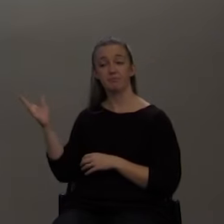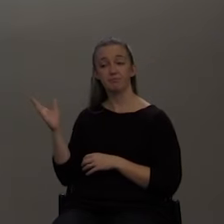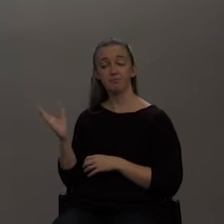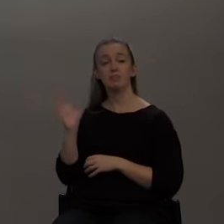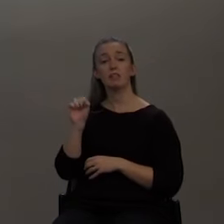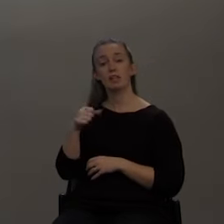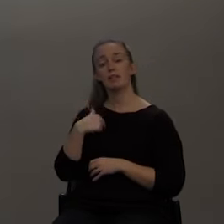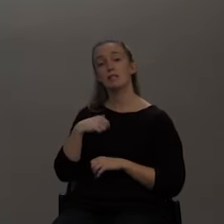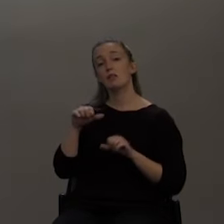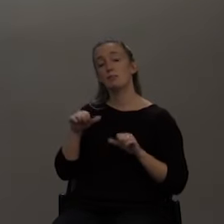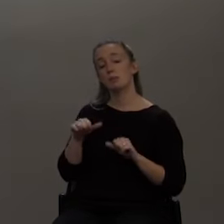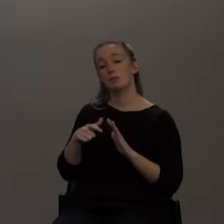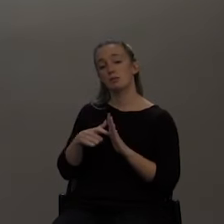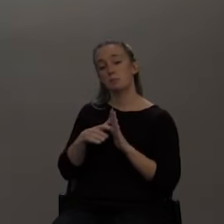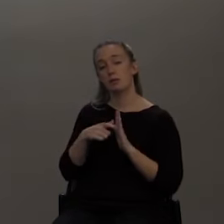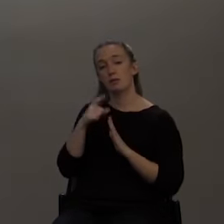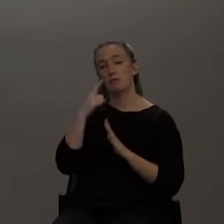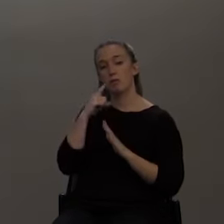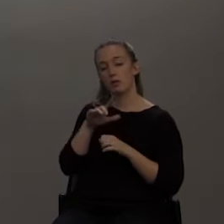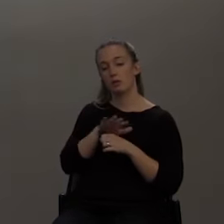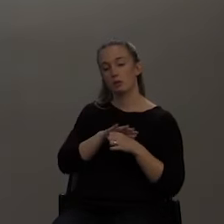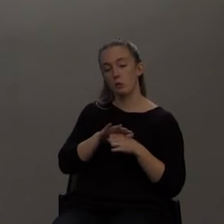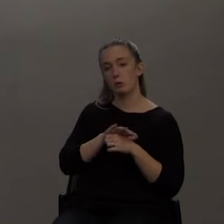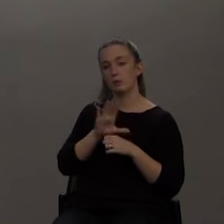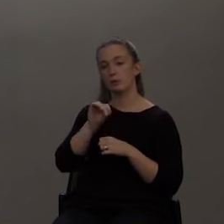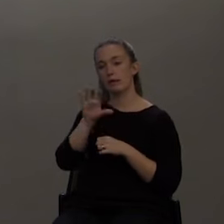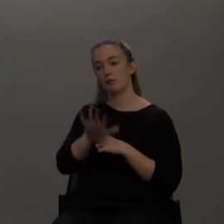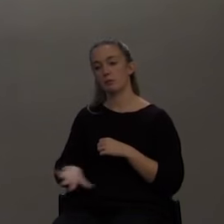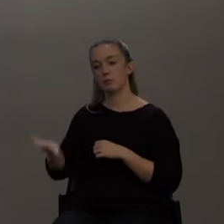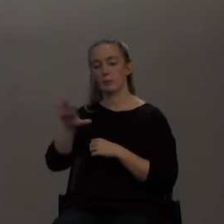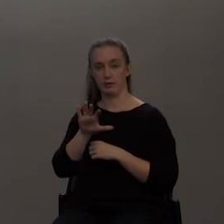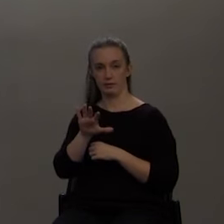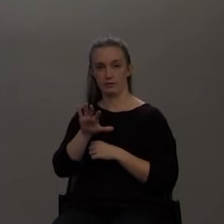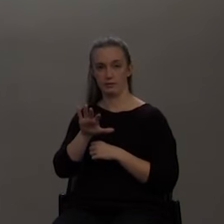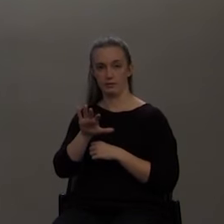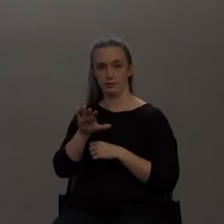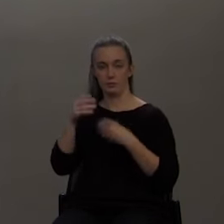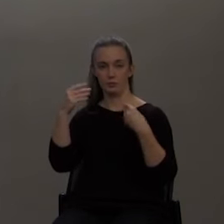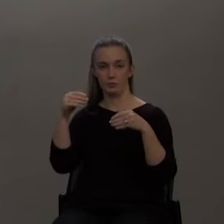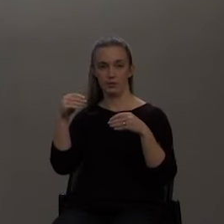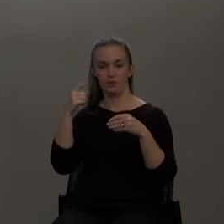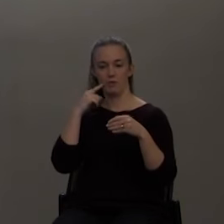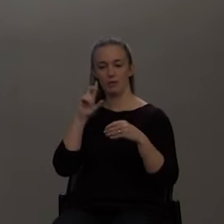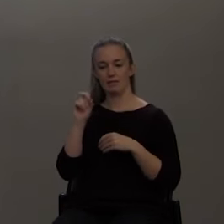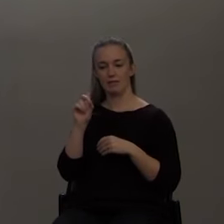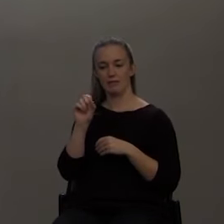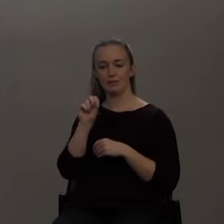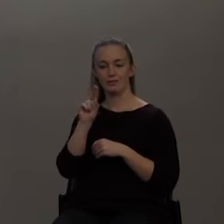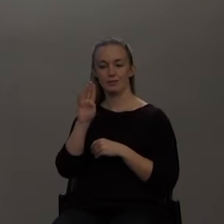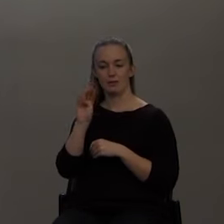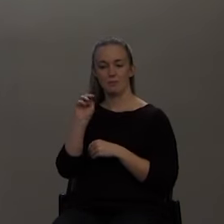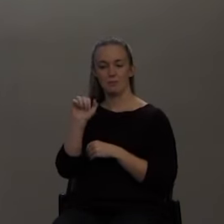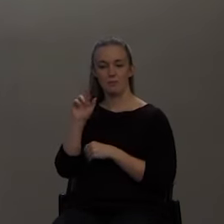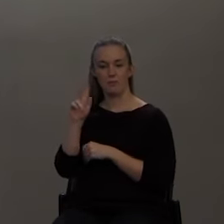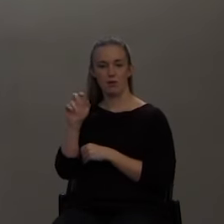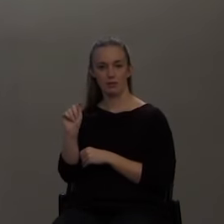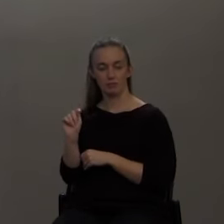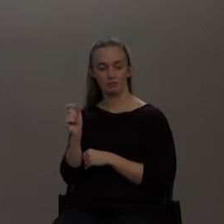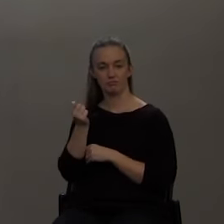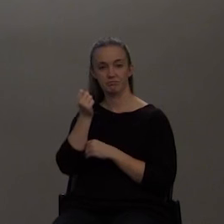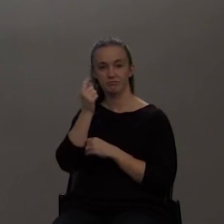local and more countywide retail in the Danville submarket, the fact that